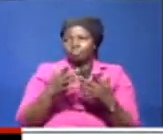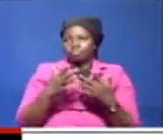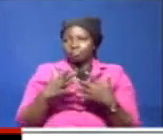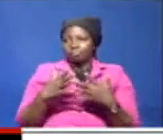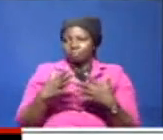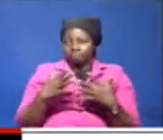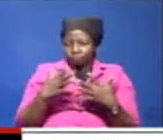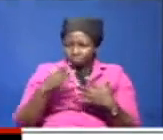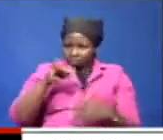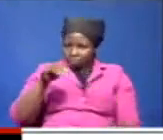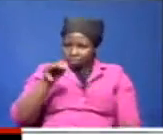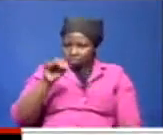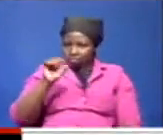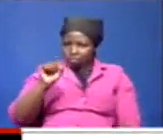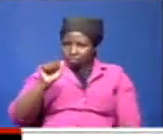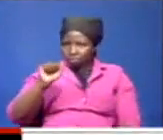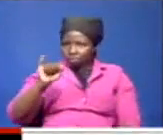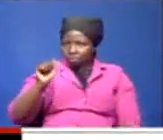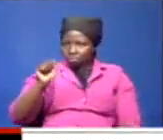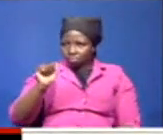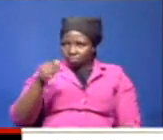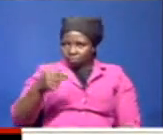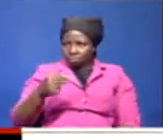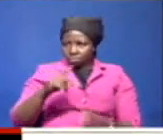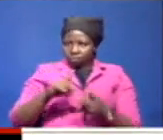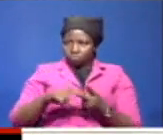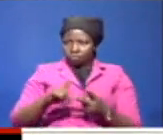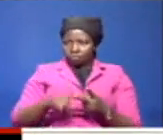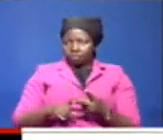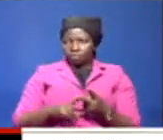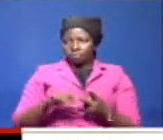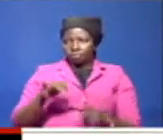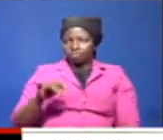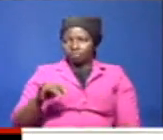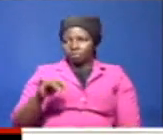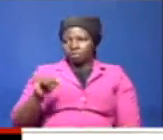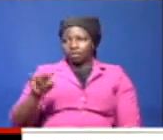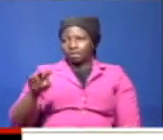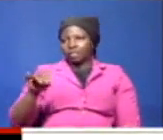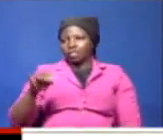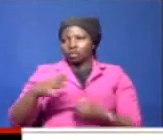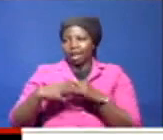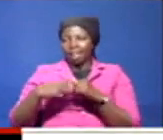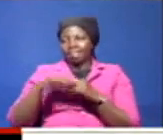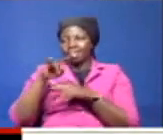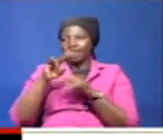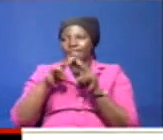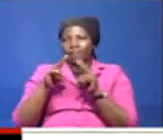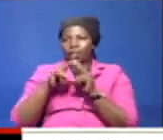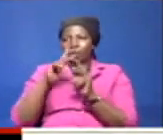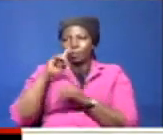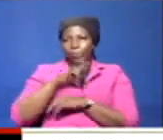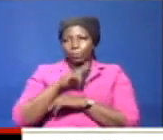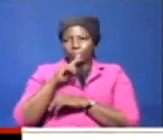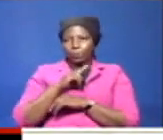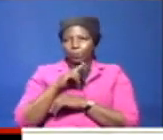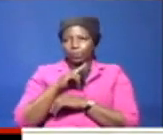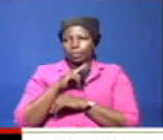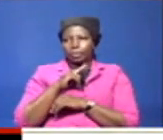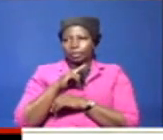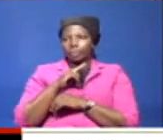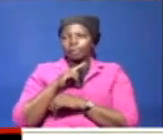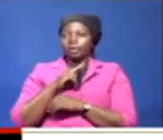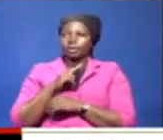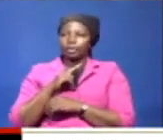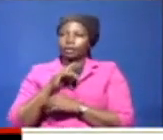Josiah Karaoke, Evo 9. And so it was very tough, very, very tough. The fact